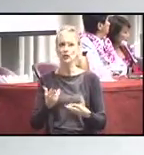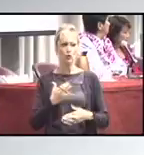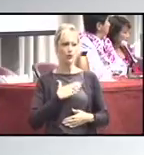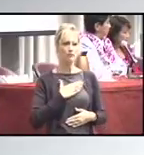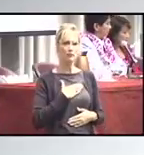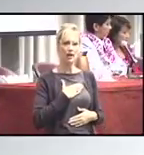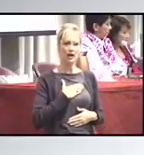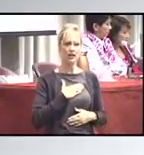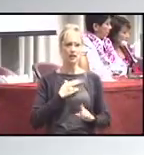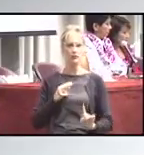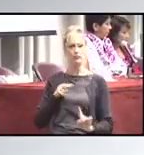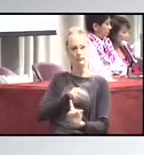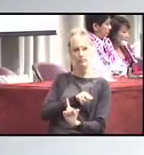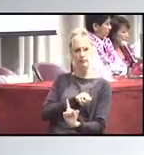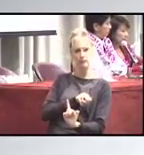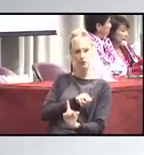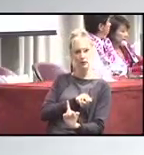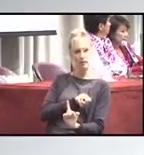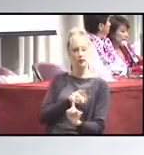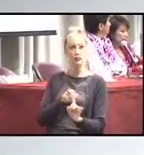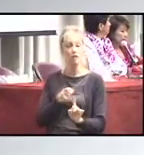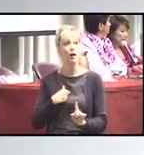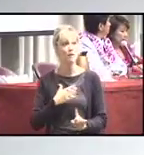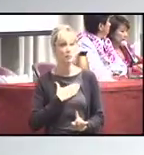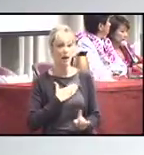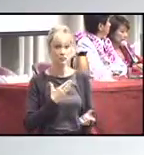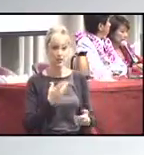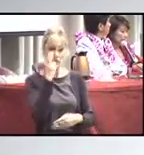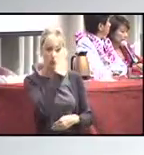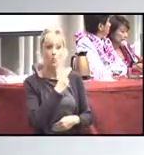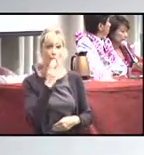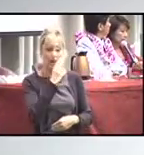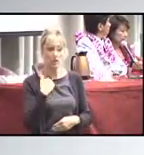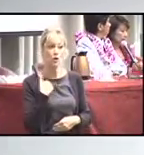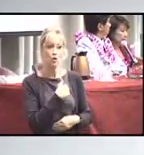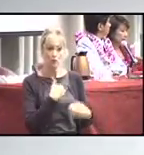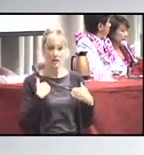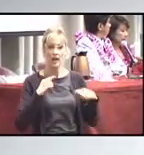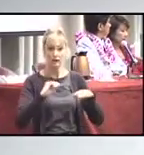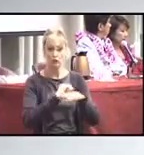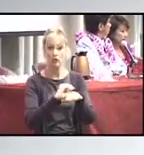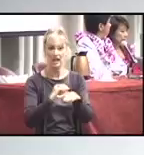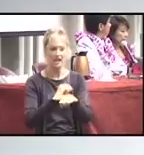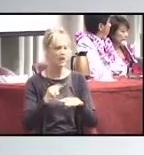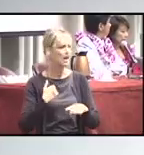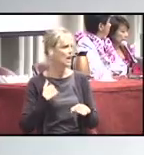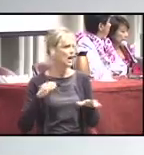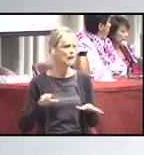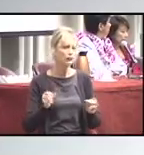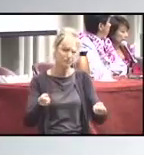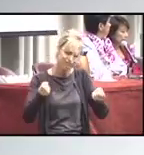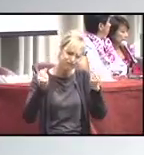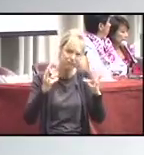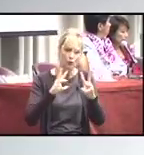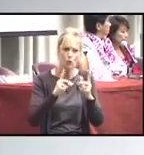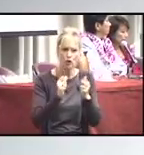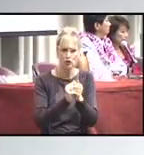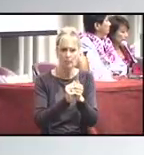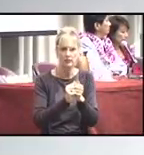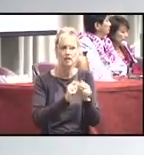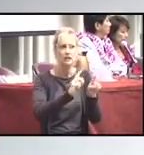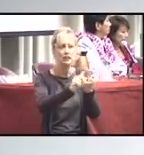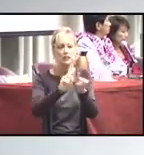from again, is that I'm glad that in Hawaii we are doing training. I've done numerous workshops at different agencies